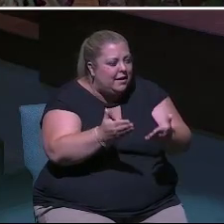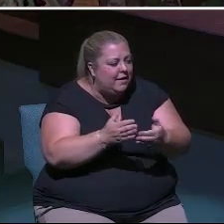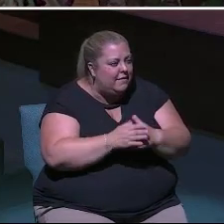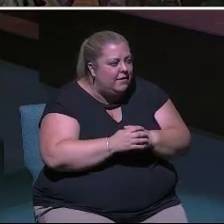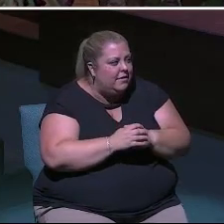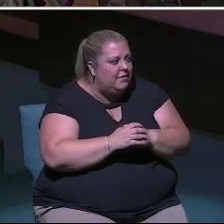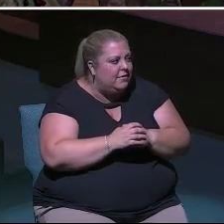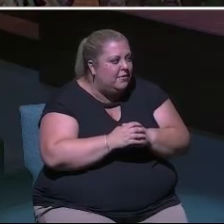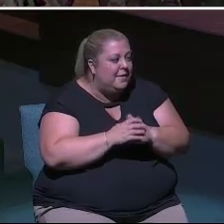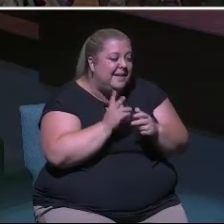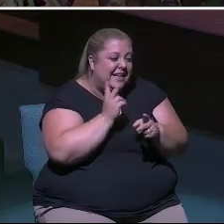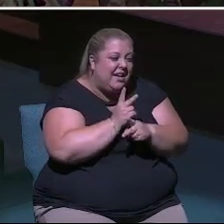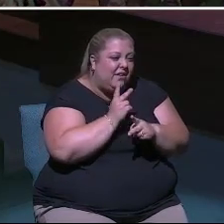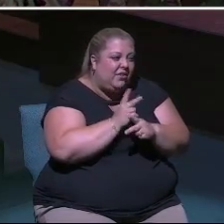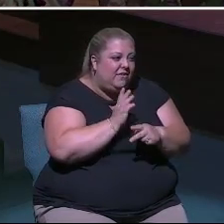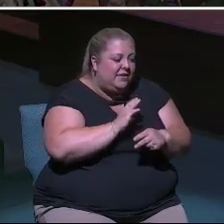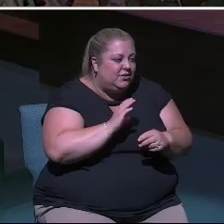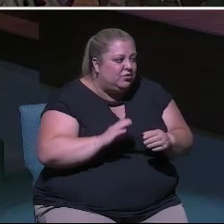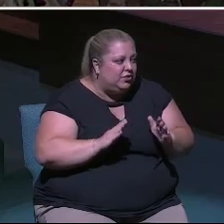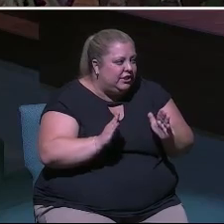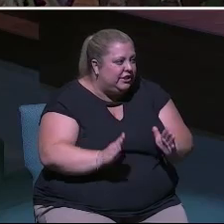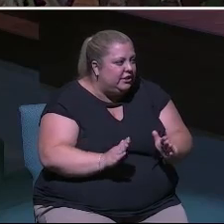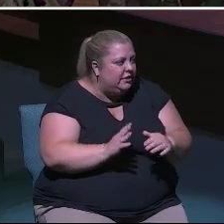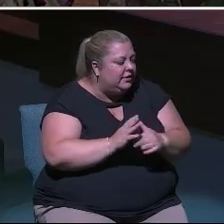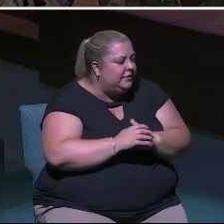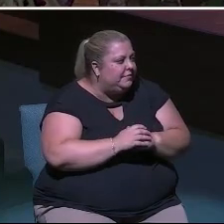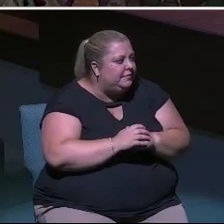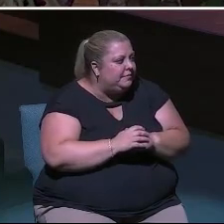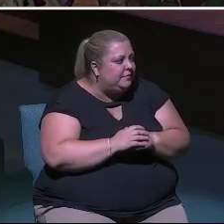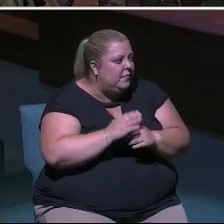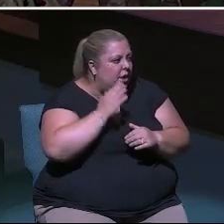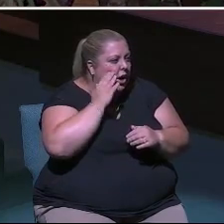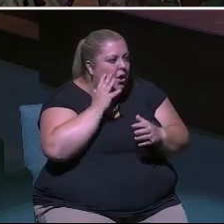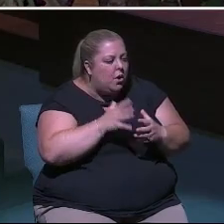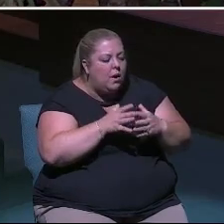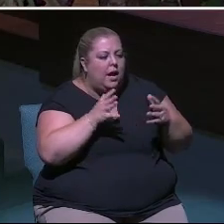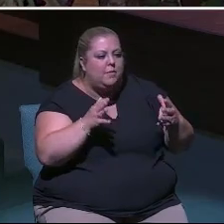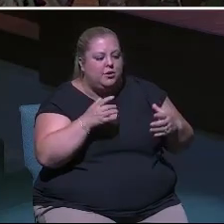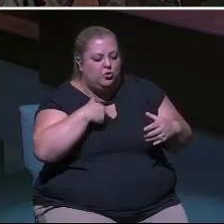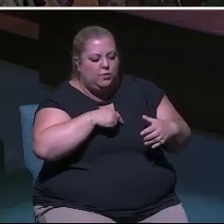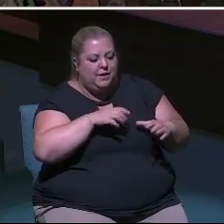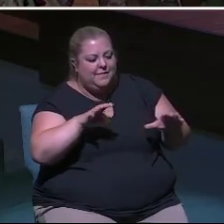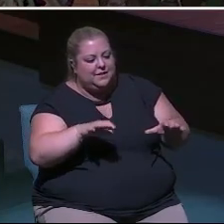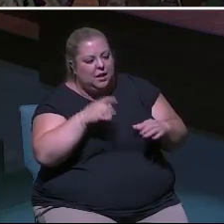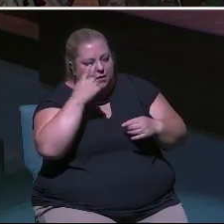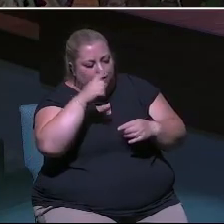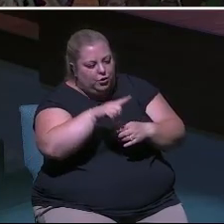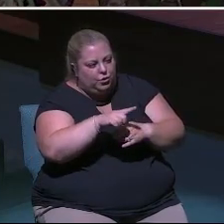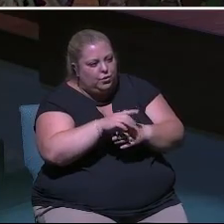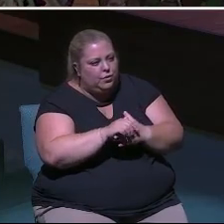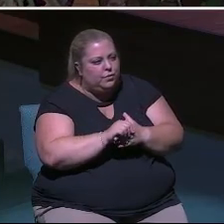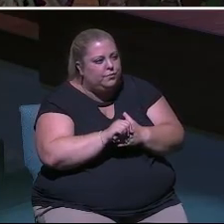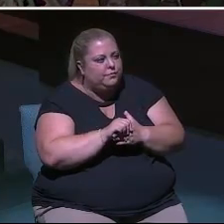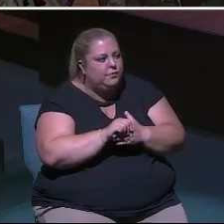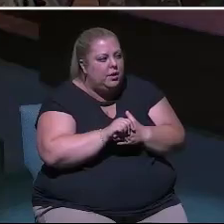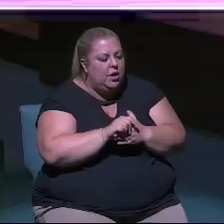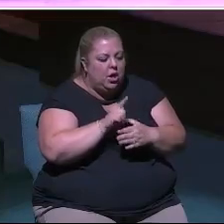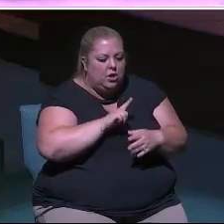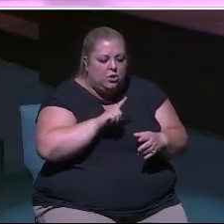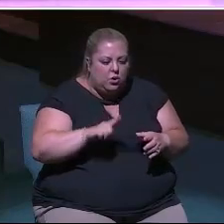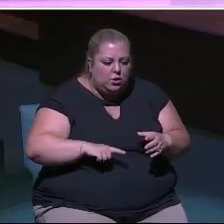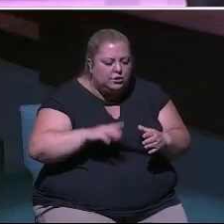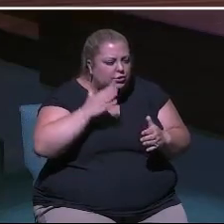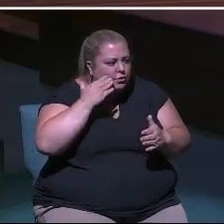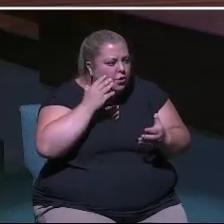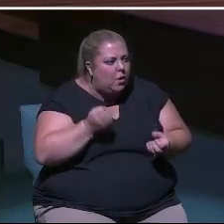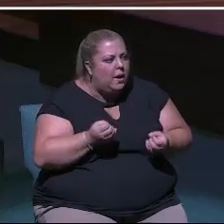Christian. Be careful with this. You know how much we've done for you? Lord, you know how much we've done for you,